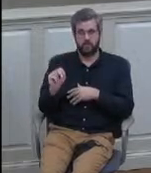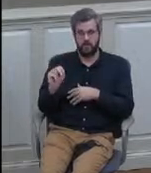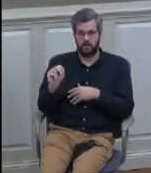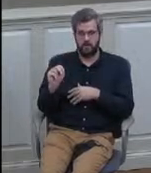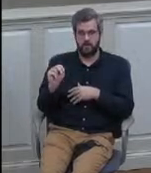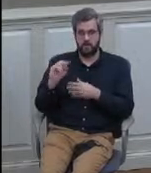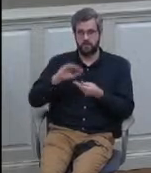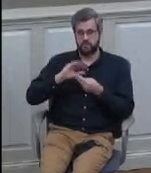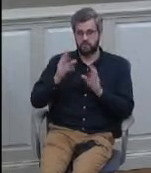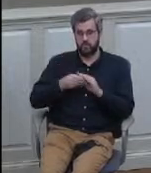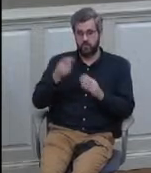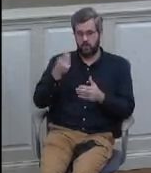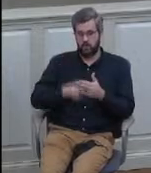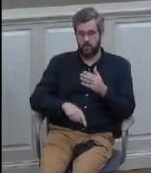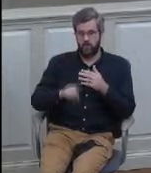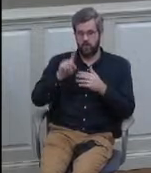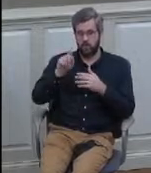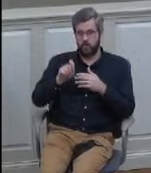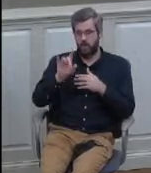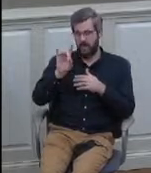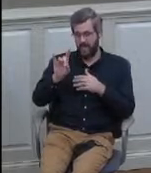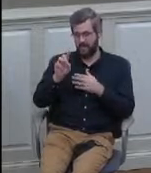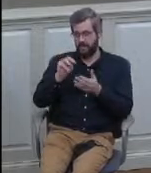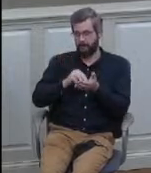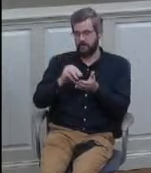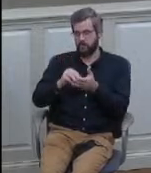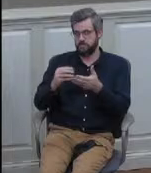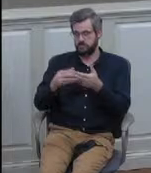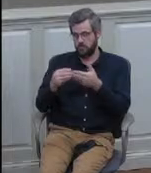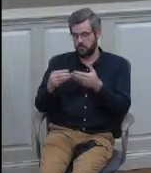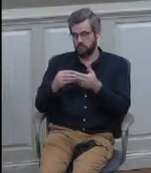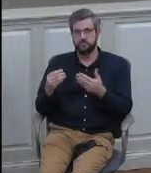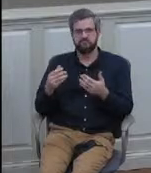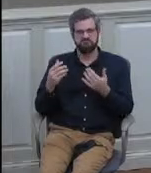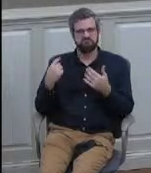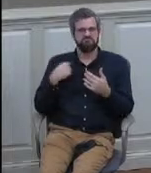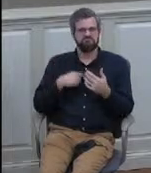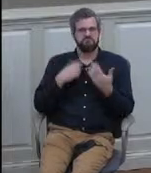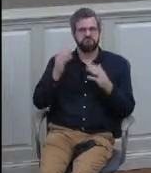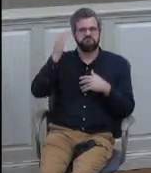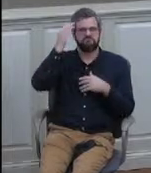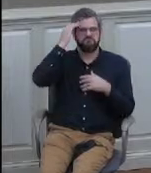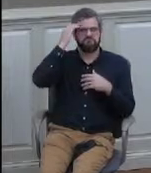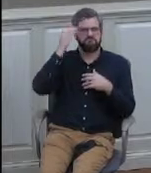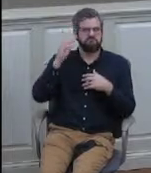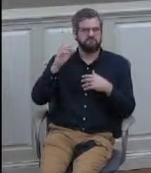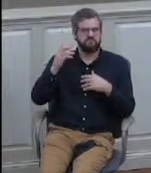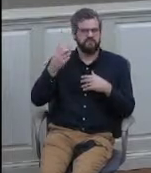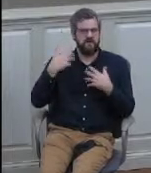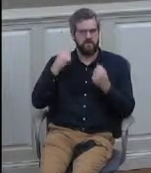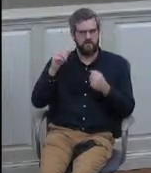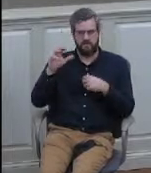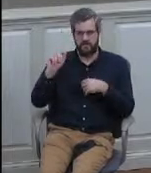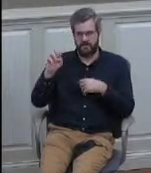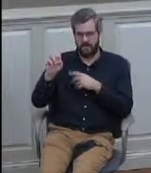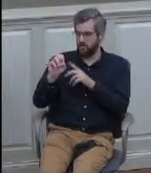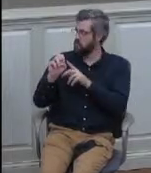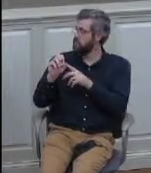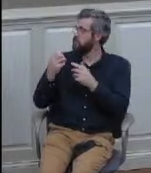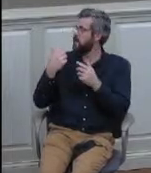our total cost was $1.8 million. So now, as we know, healthcare can, where we are self-insured